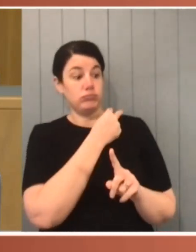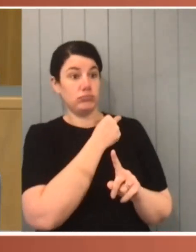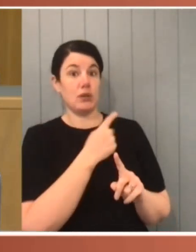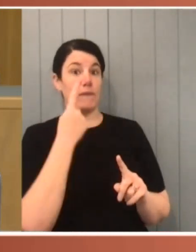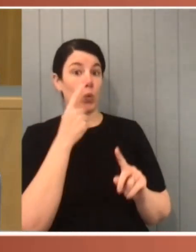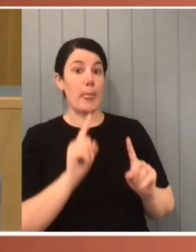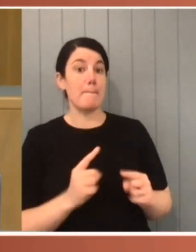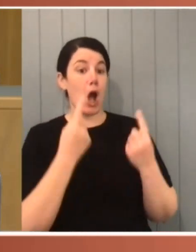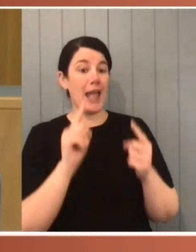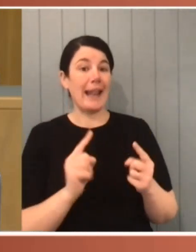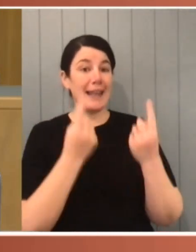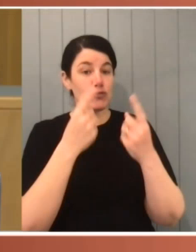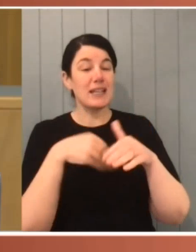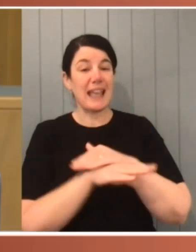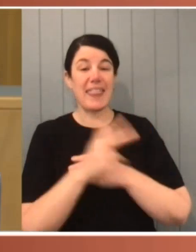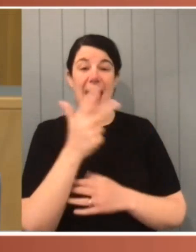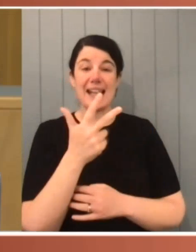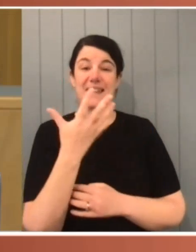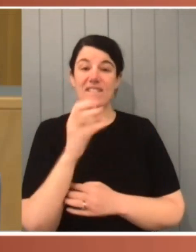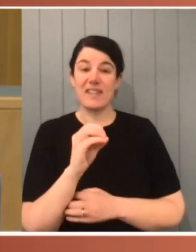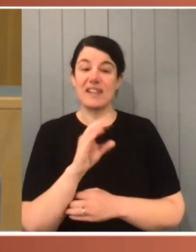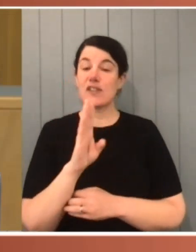the 1850s of the secret ballot,